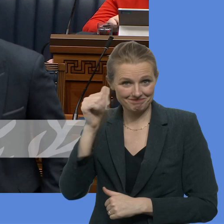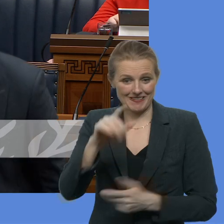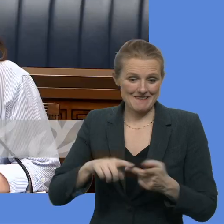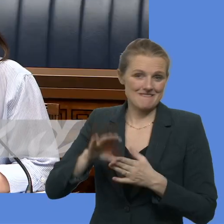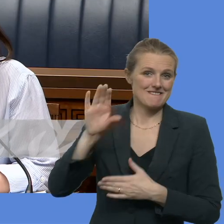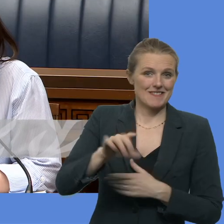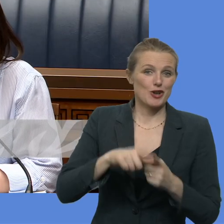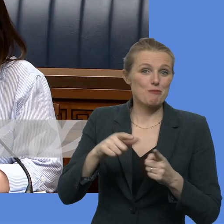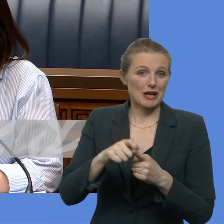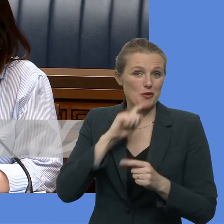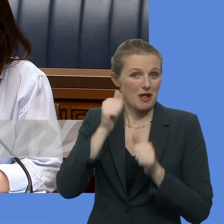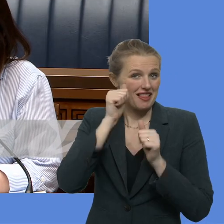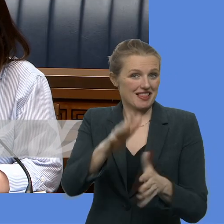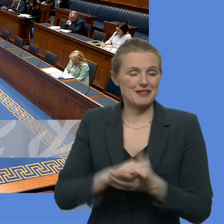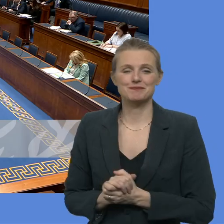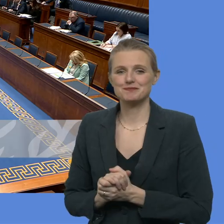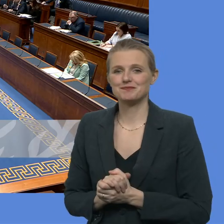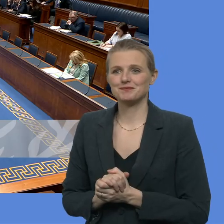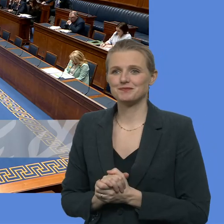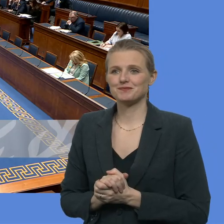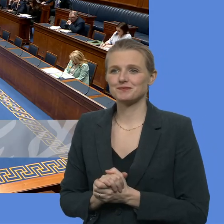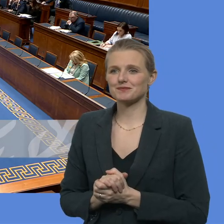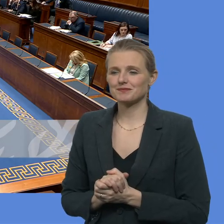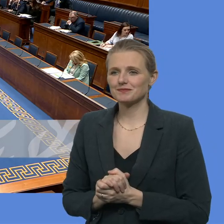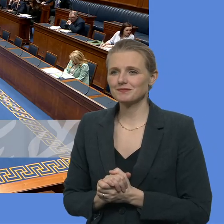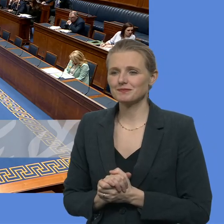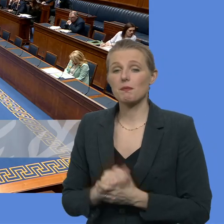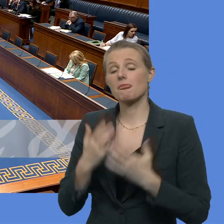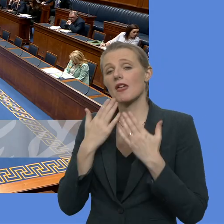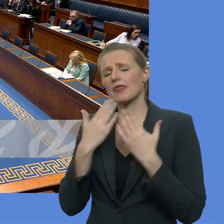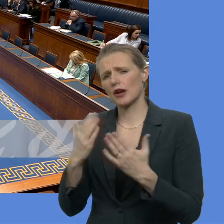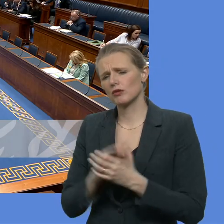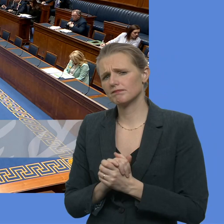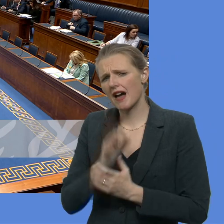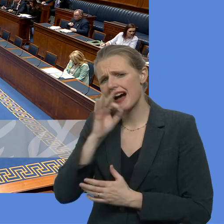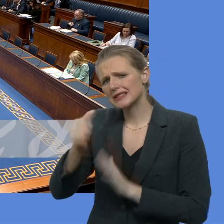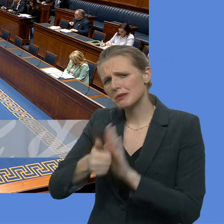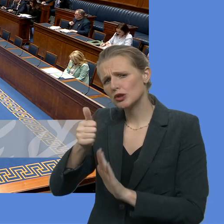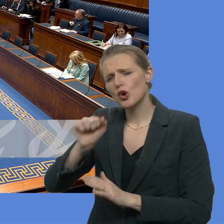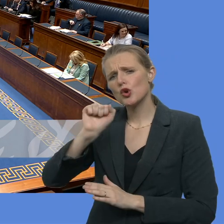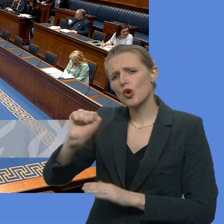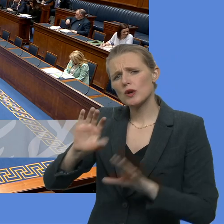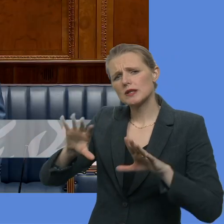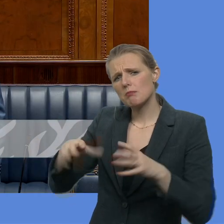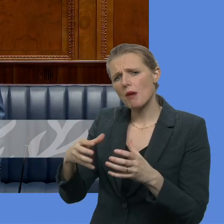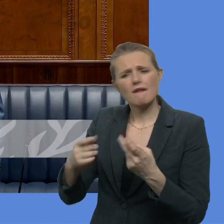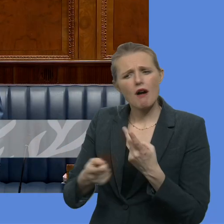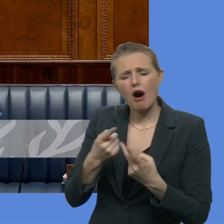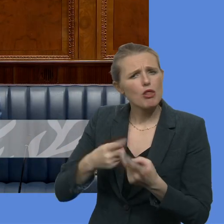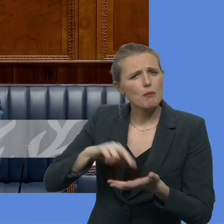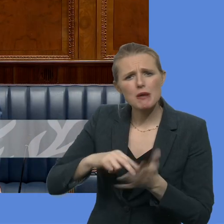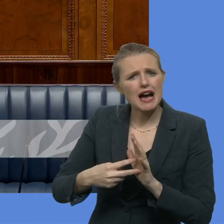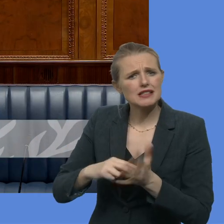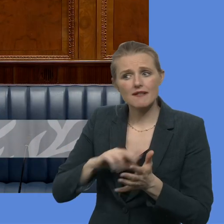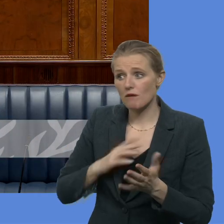on the record. Brian Kingston. Speaker, and I wish to ask the Minister, does his department have any other plans for